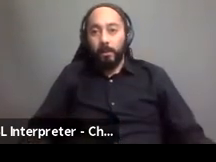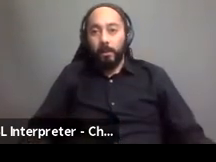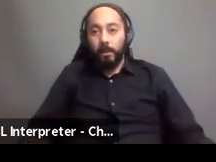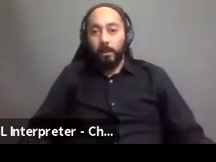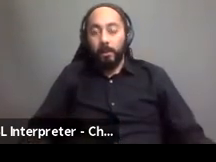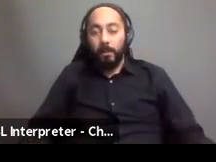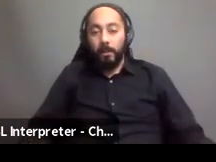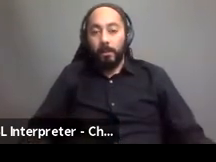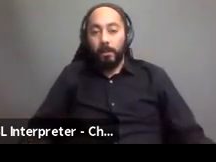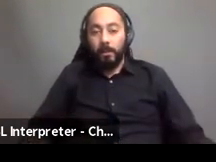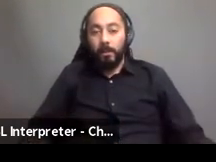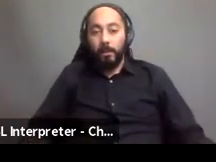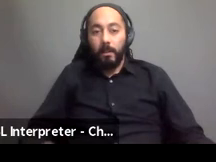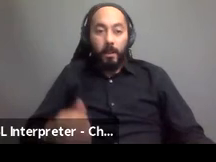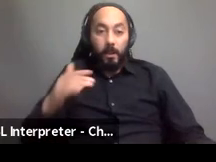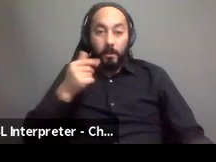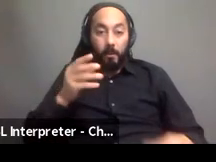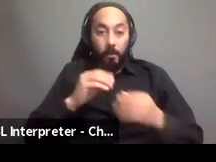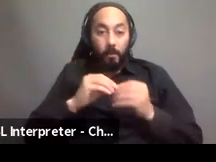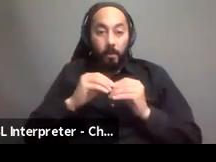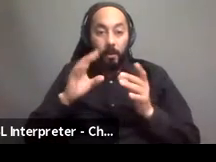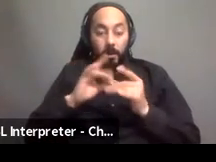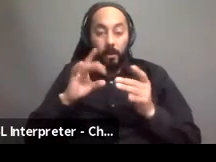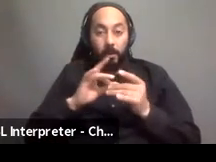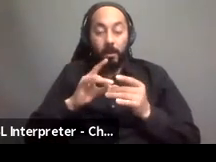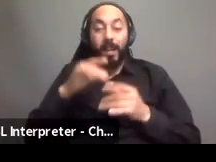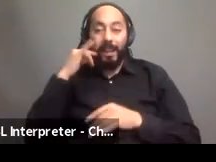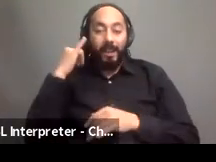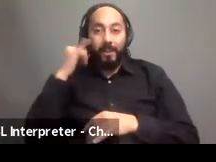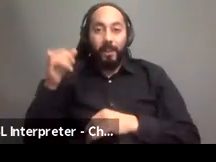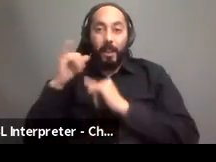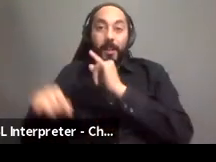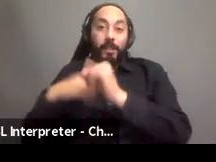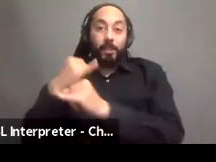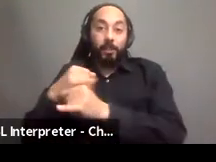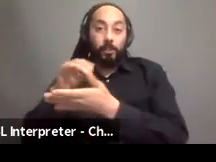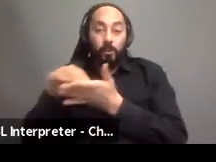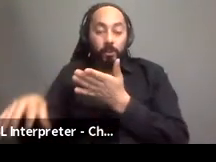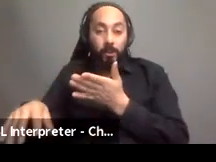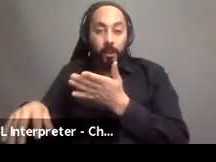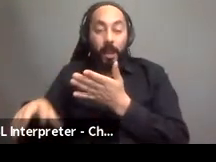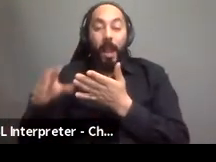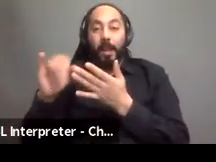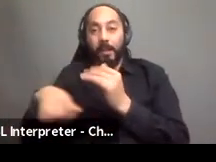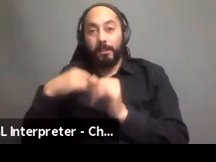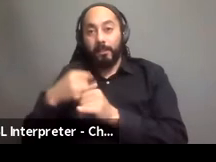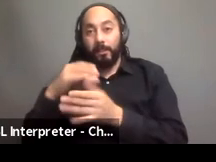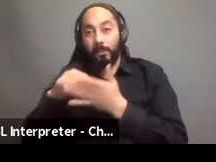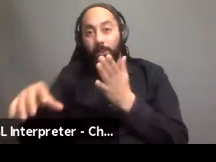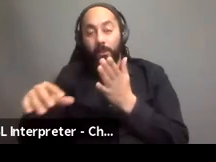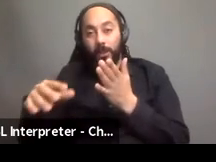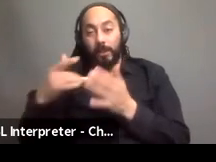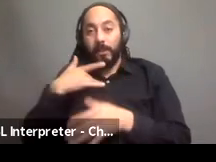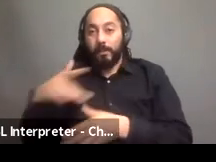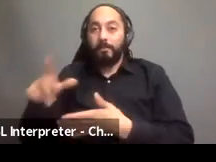Yep, and then a few more things in the chat. Being an international student and the fact that international students are disproportionately